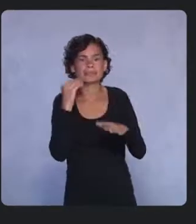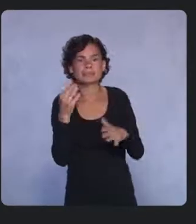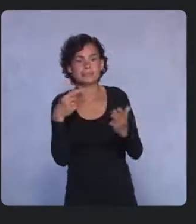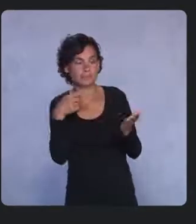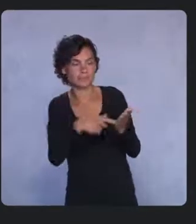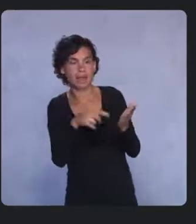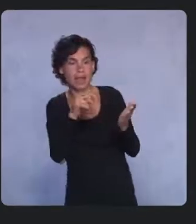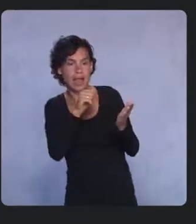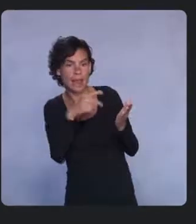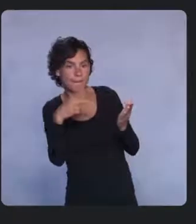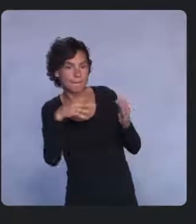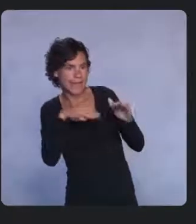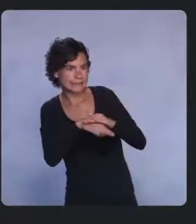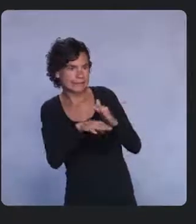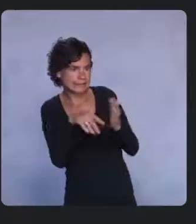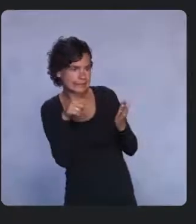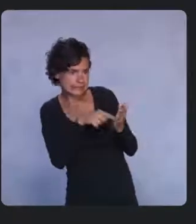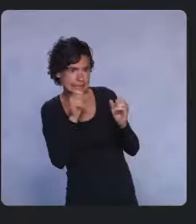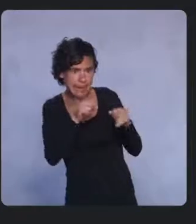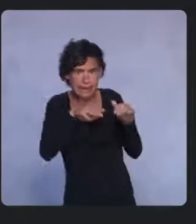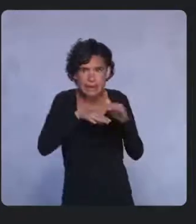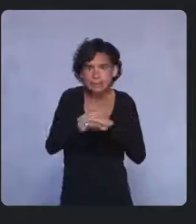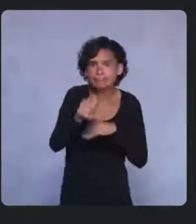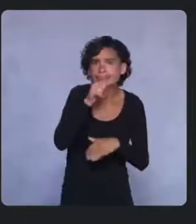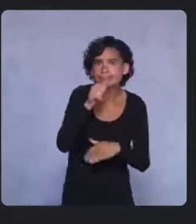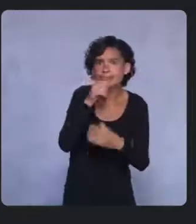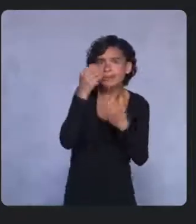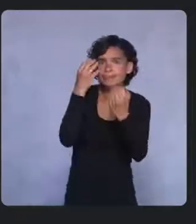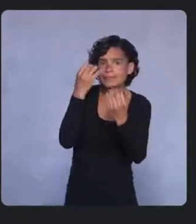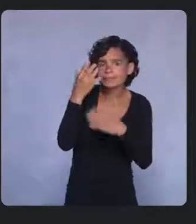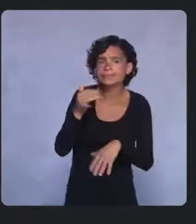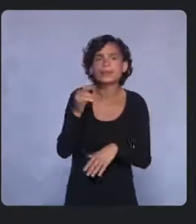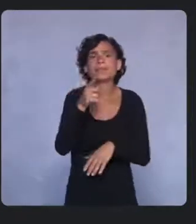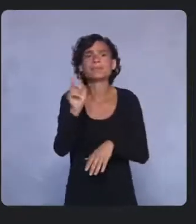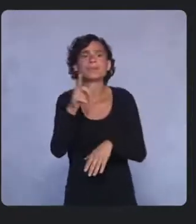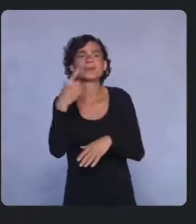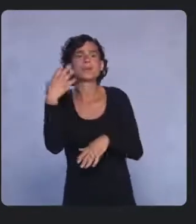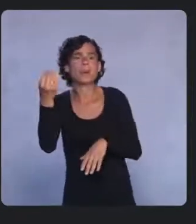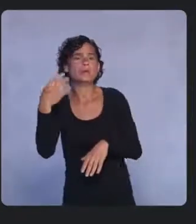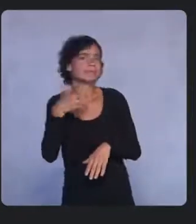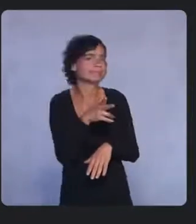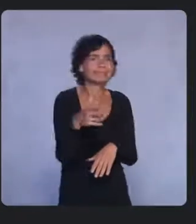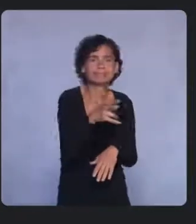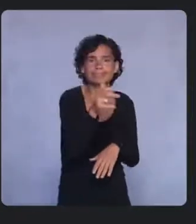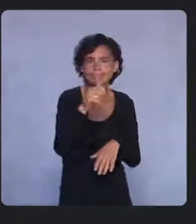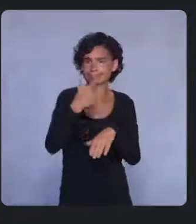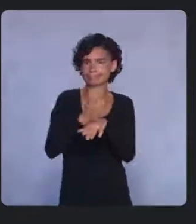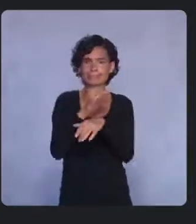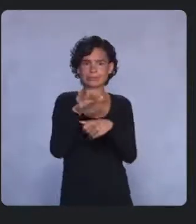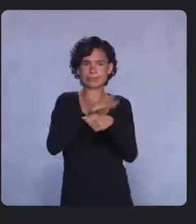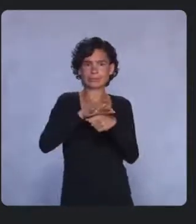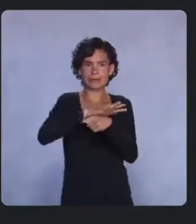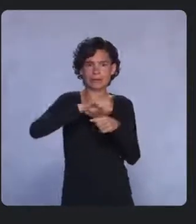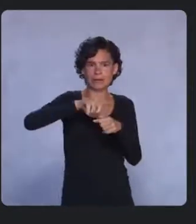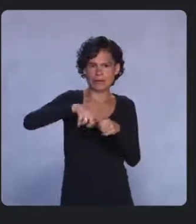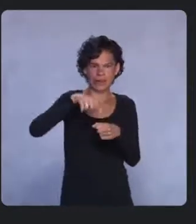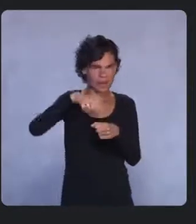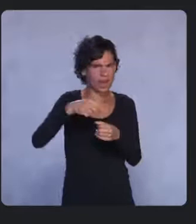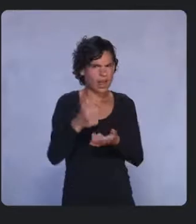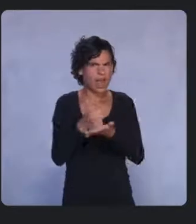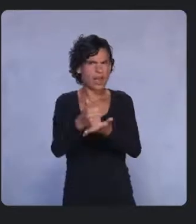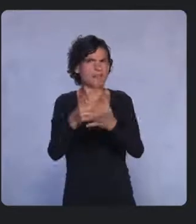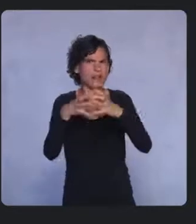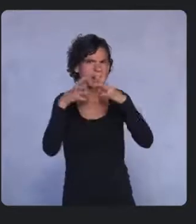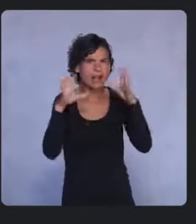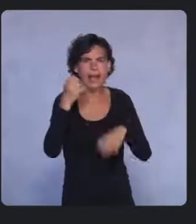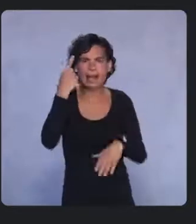to sensitive information. Turn-by-turn directions based on your precise location are really helpful. But we recognize